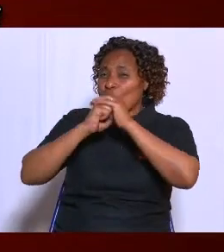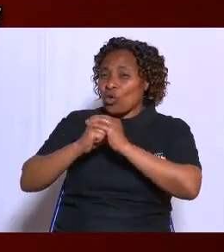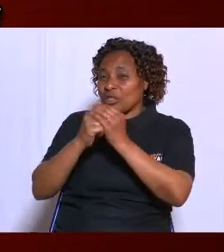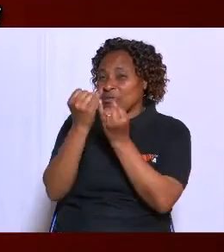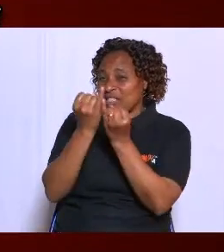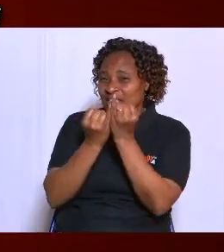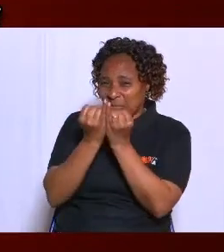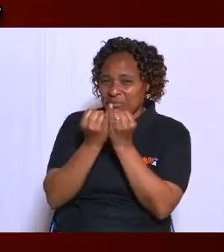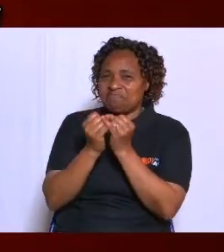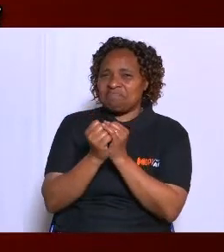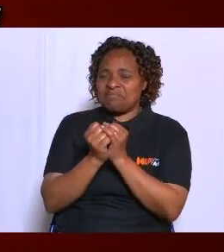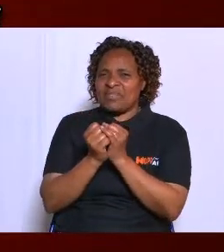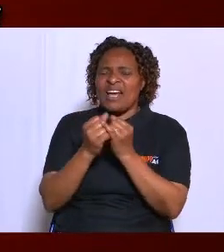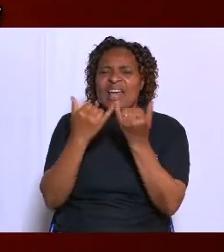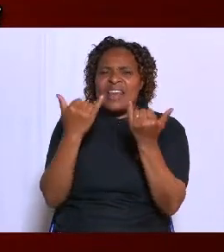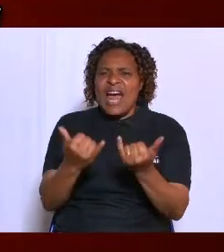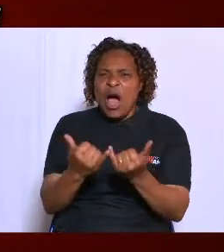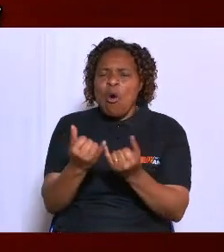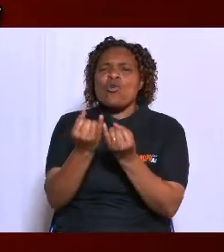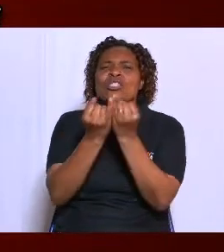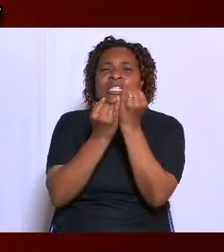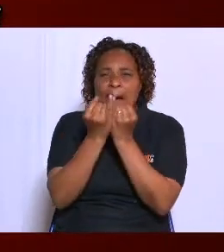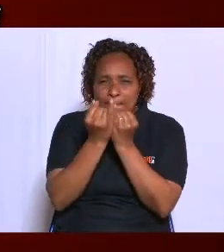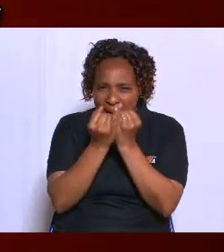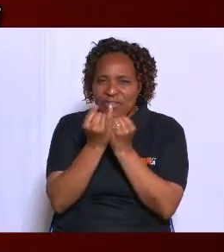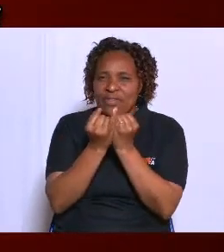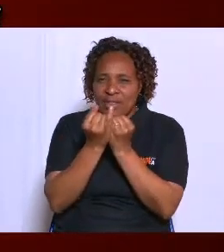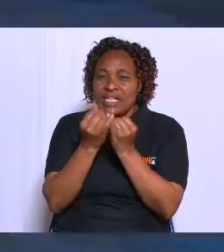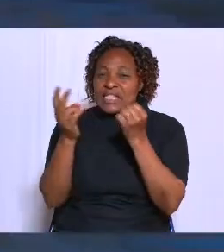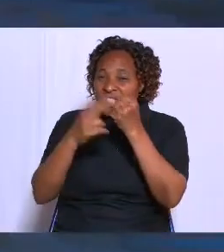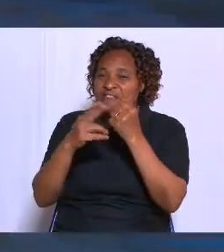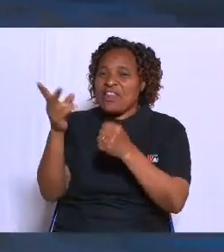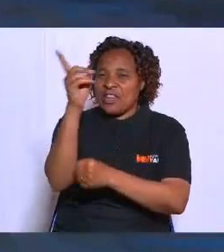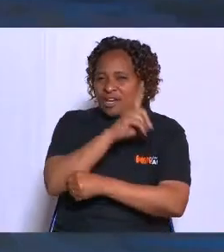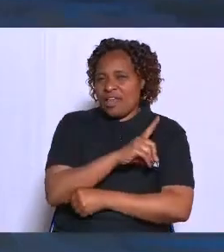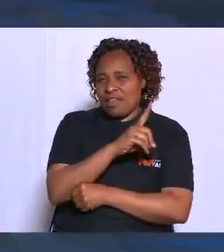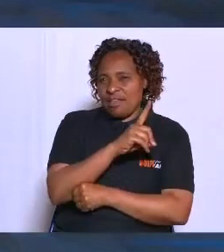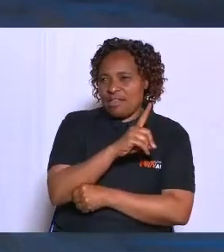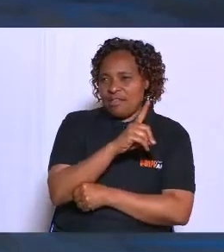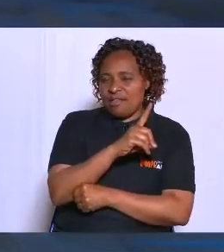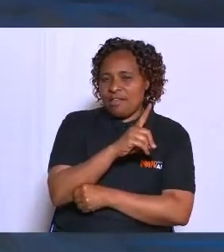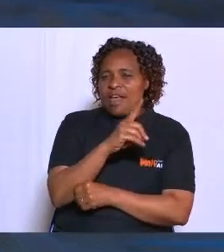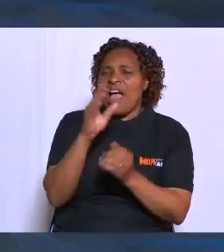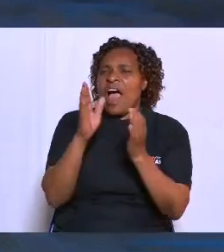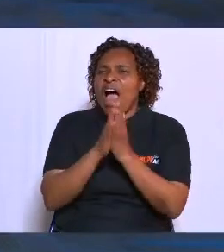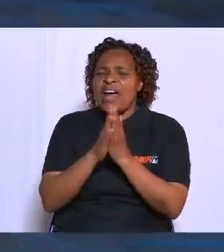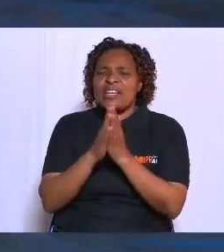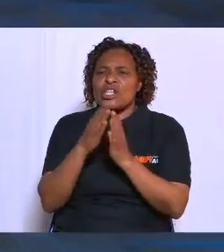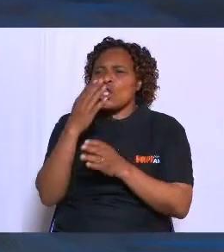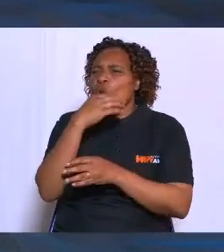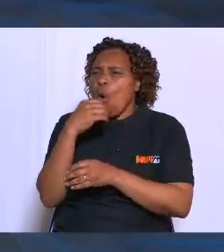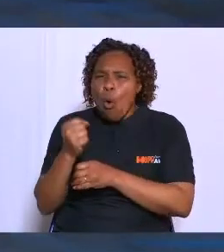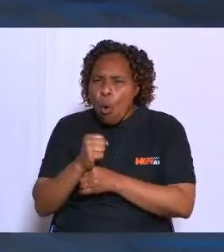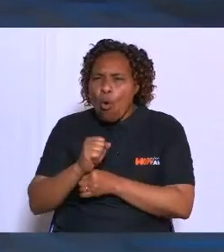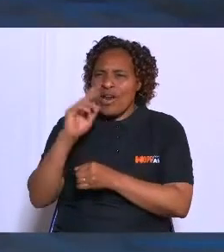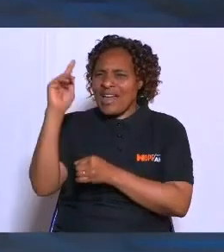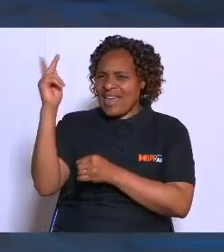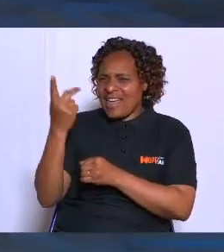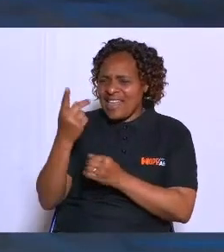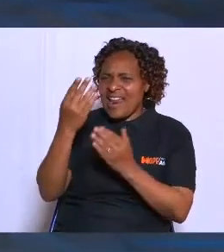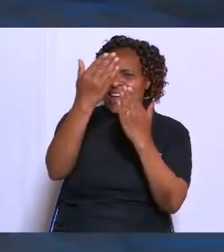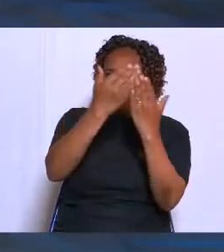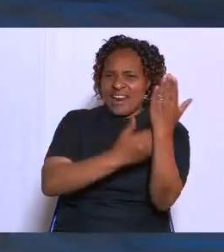Sun so Sabbath sabota the seventh day on the old Kenyan calendars